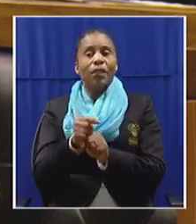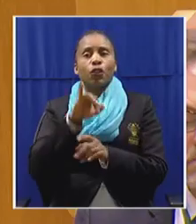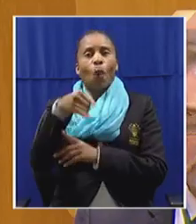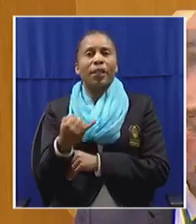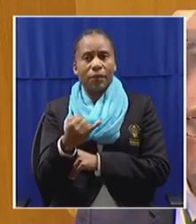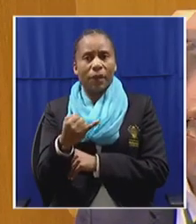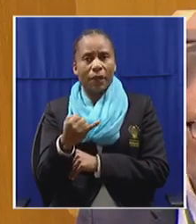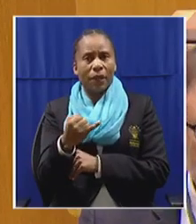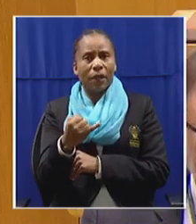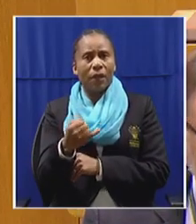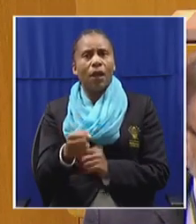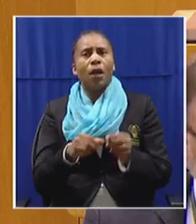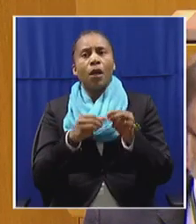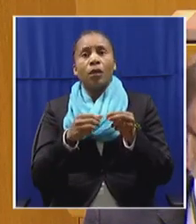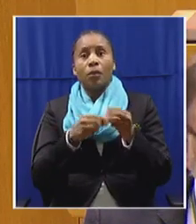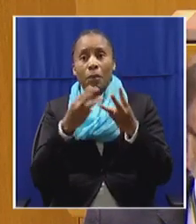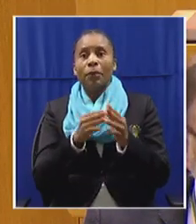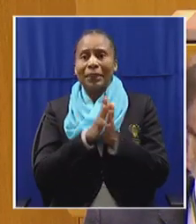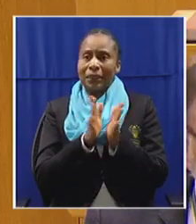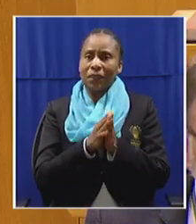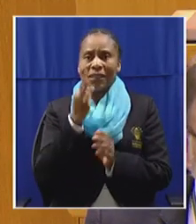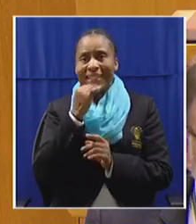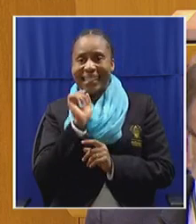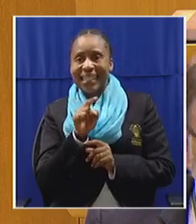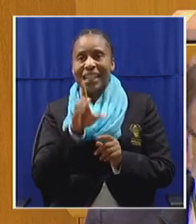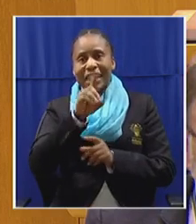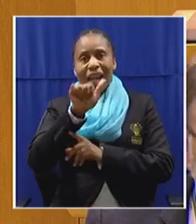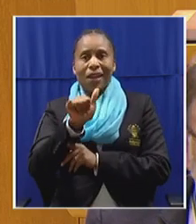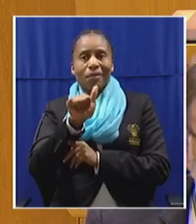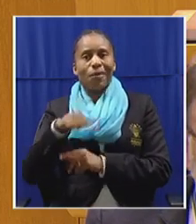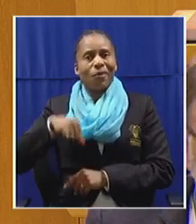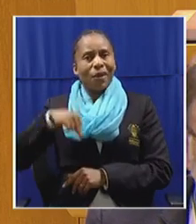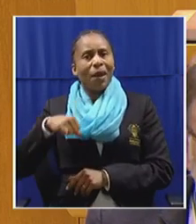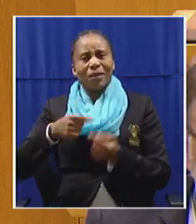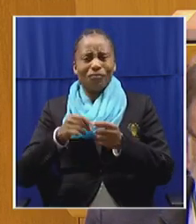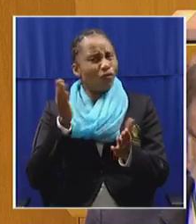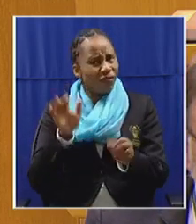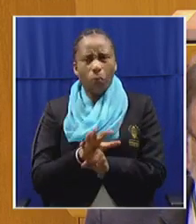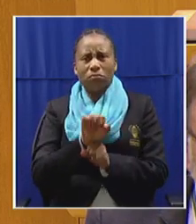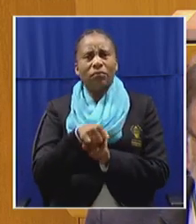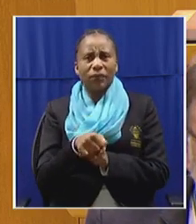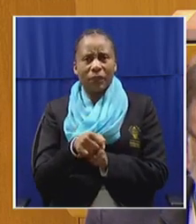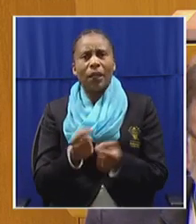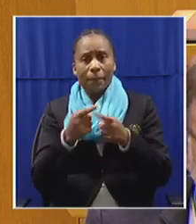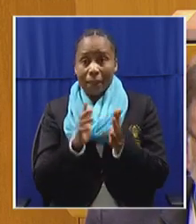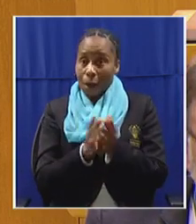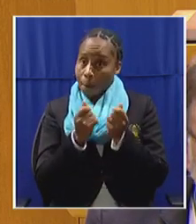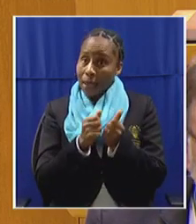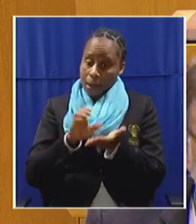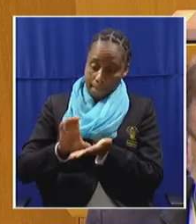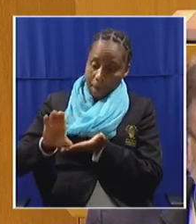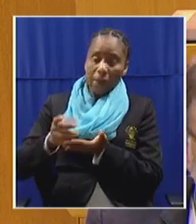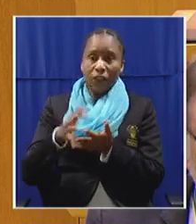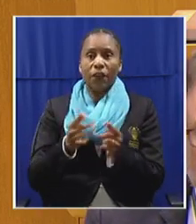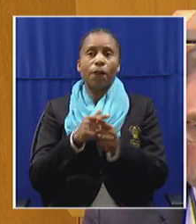other side saying, well, it's a DA-run municipality, and absolutely. But I think that, Deputy President, we need to look at what the origin of it is, because money was set aside for the